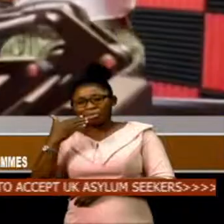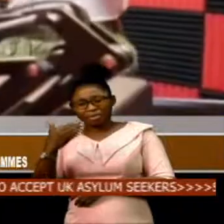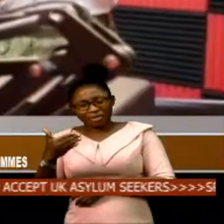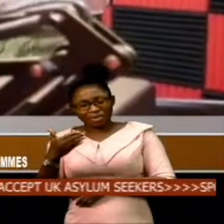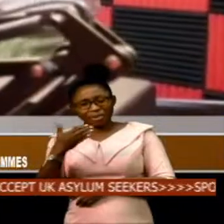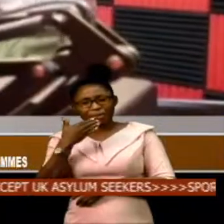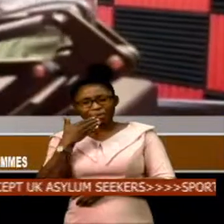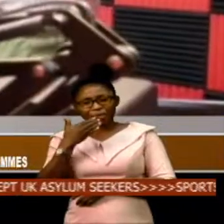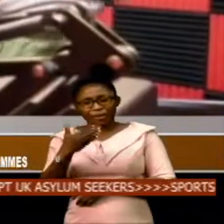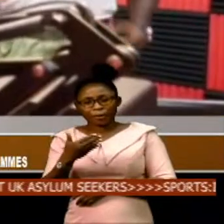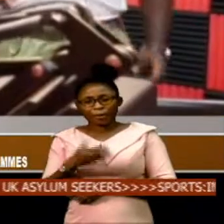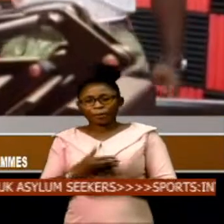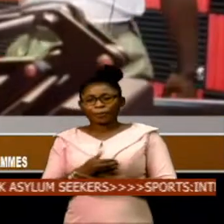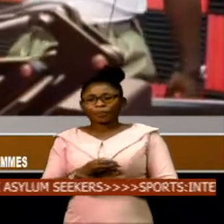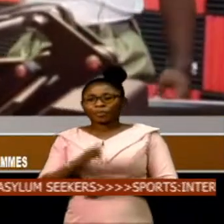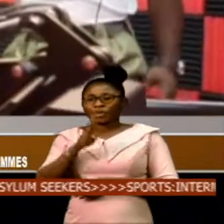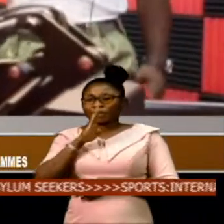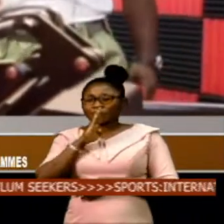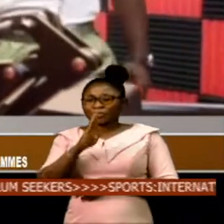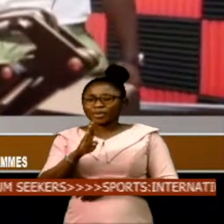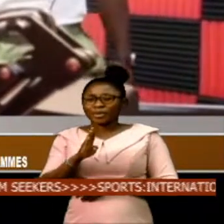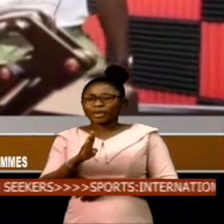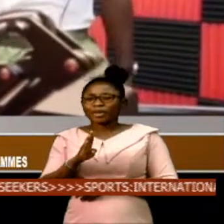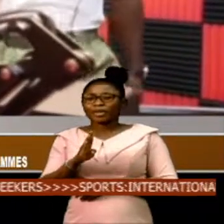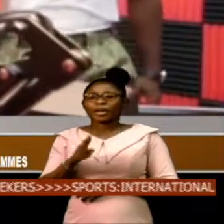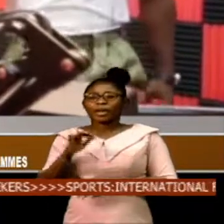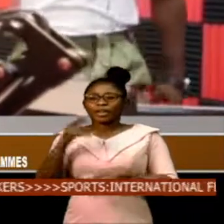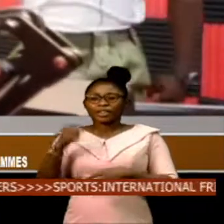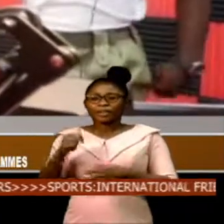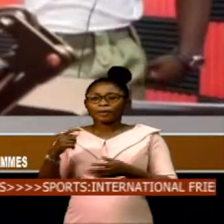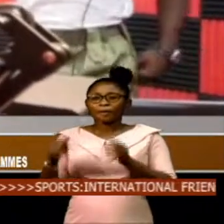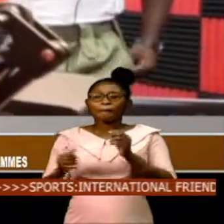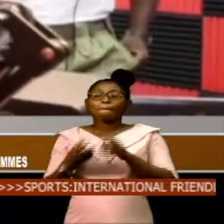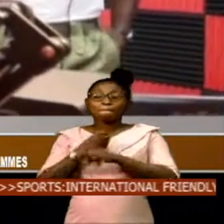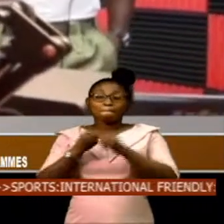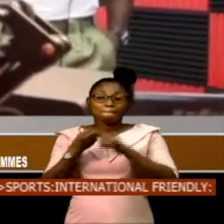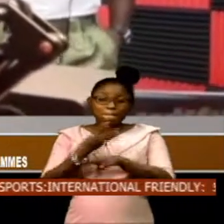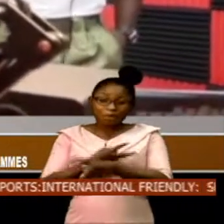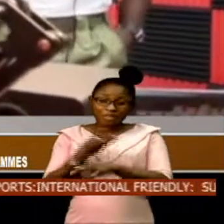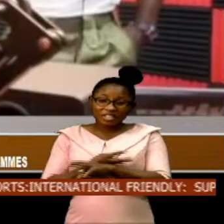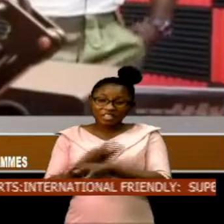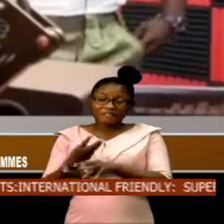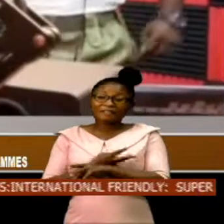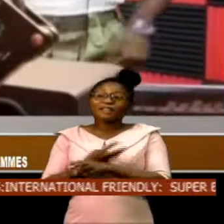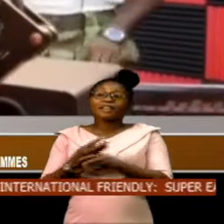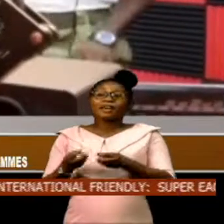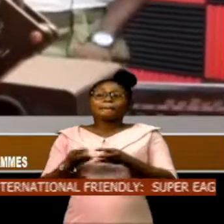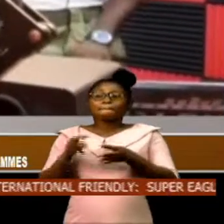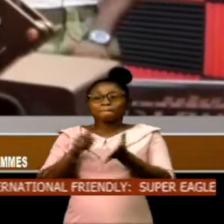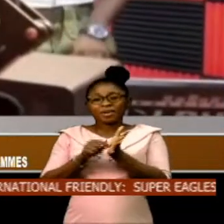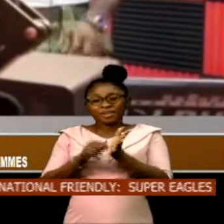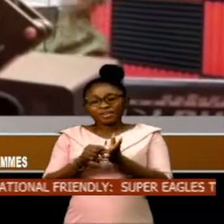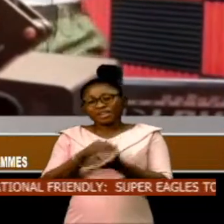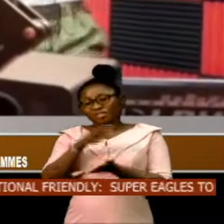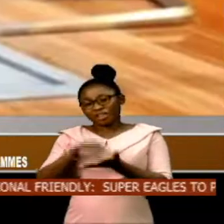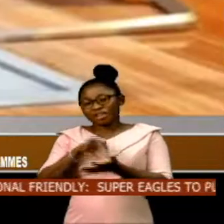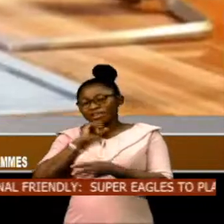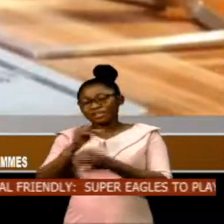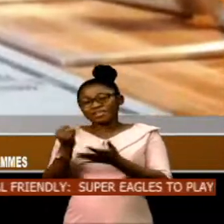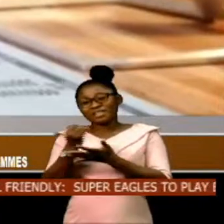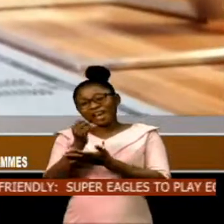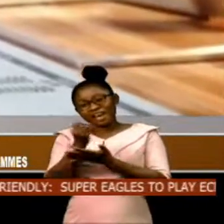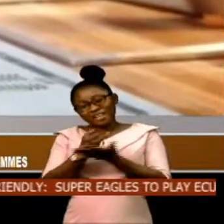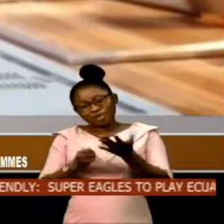Thank you all. Being a multifaceted media station, it is designed to further advance the cause of the